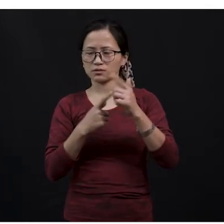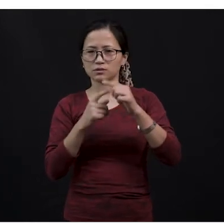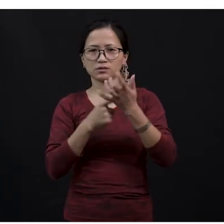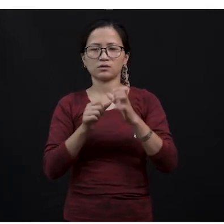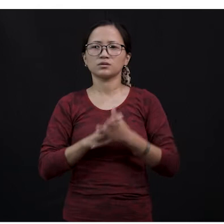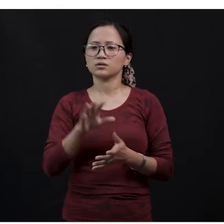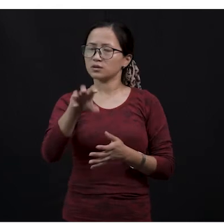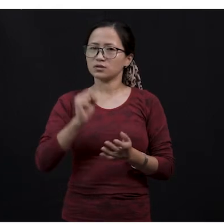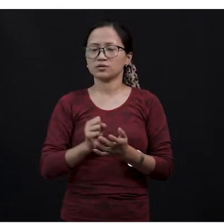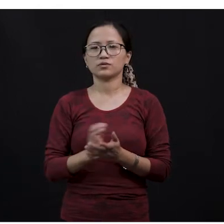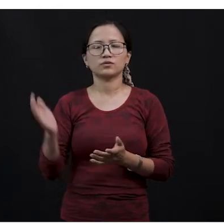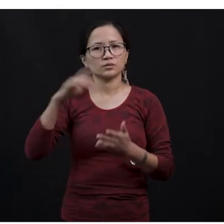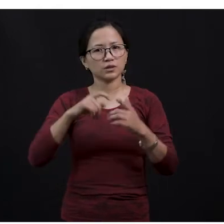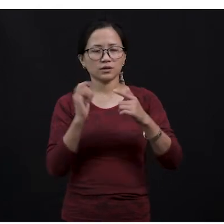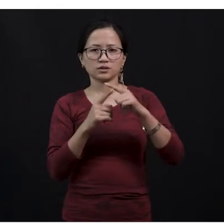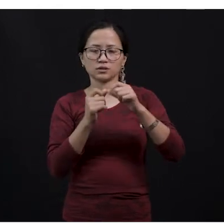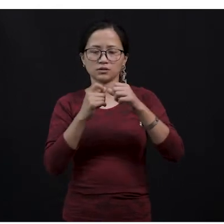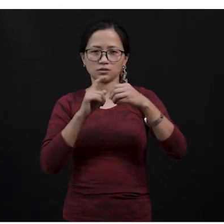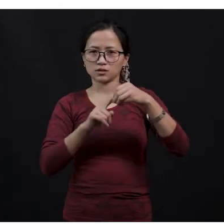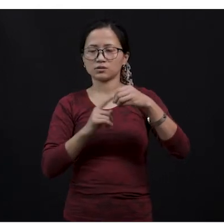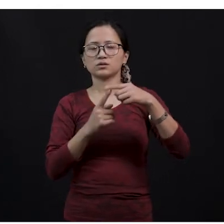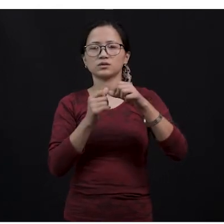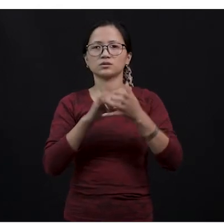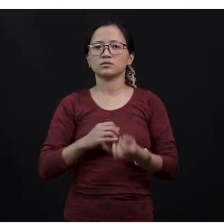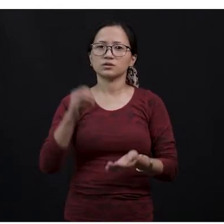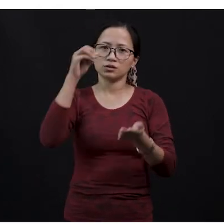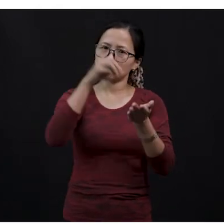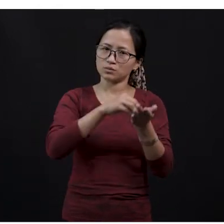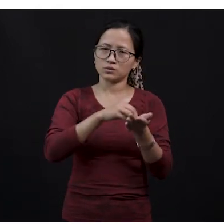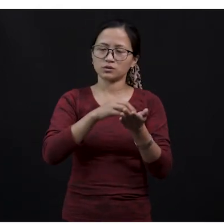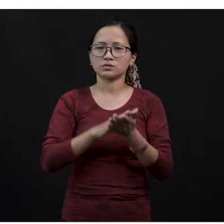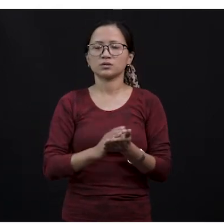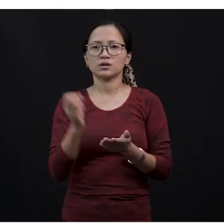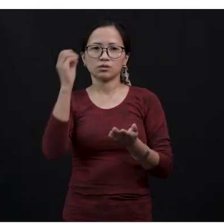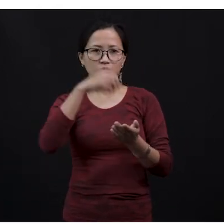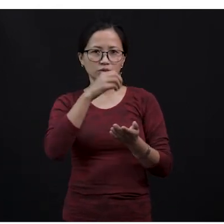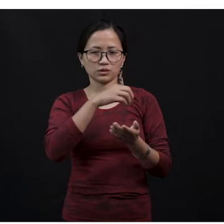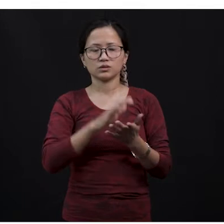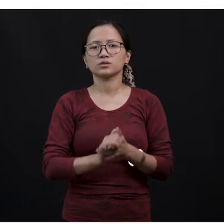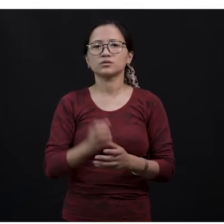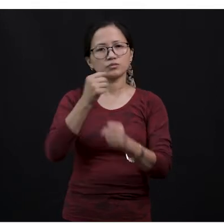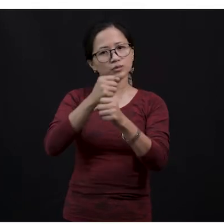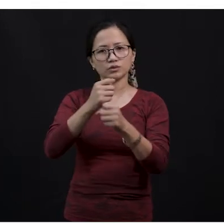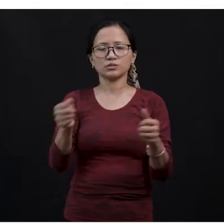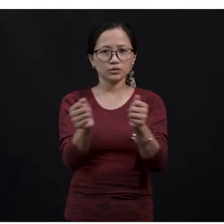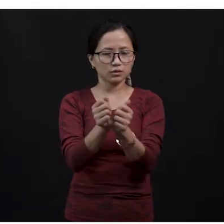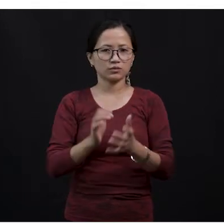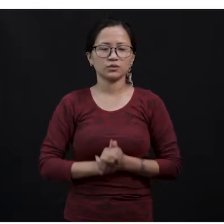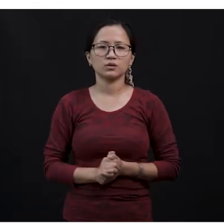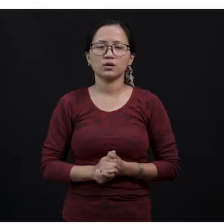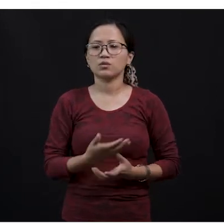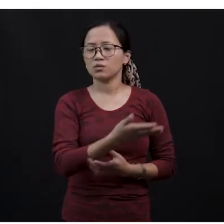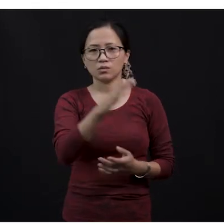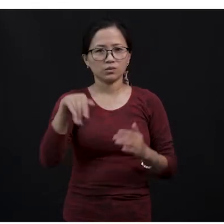Iqtadar was getting from the Iqtas, they need to be deposited with the government. So in earlier times, all the Iqtas